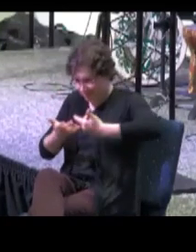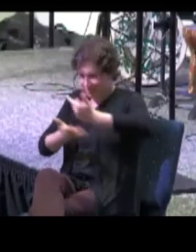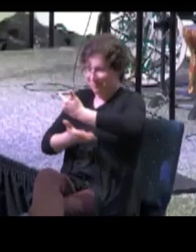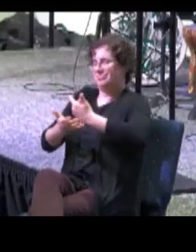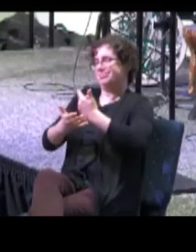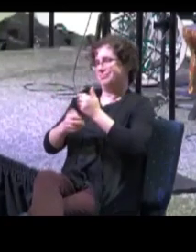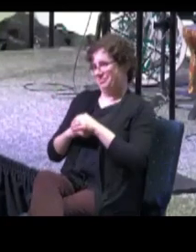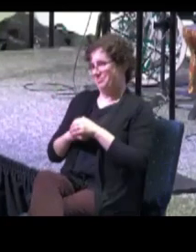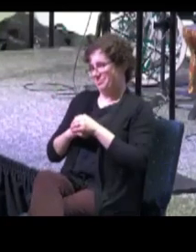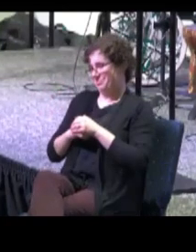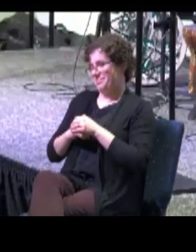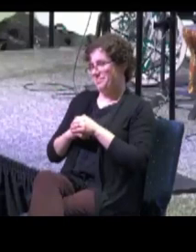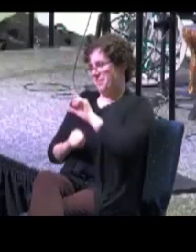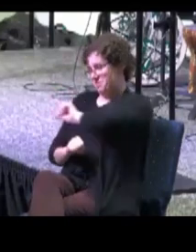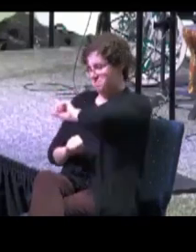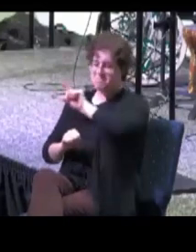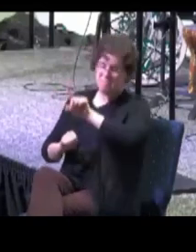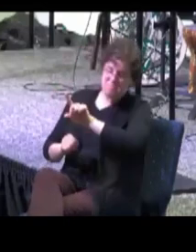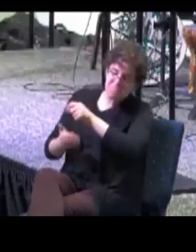consultant.